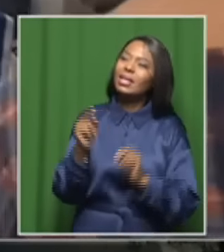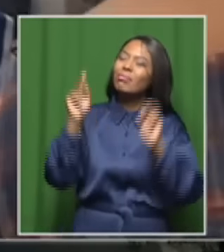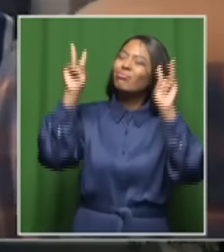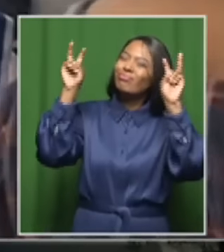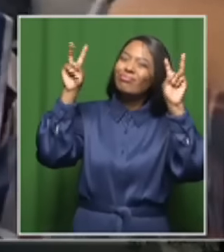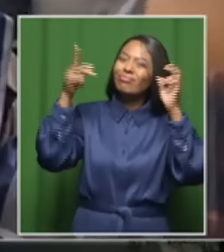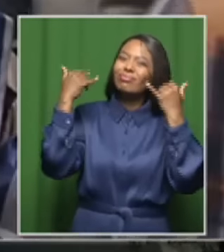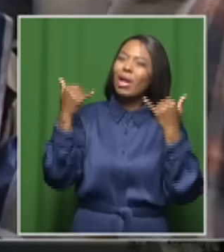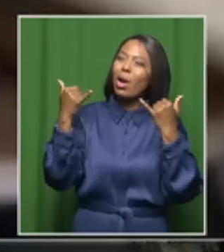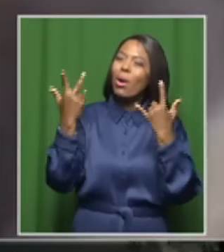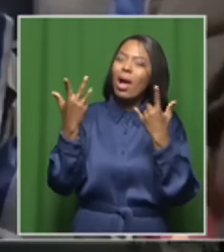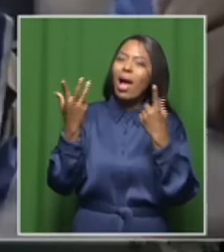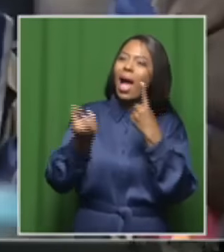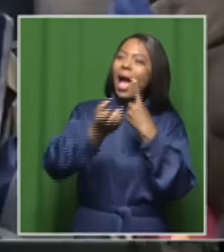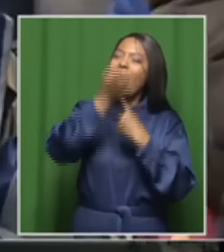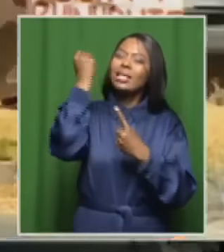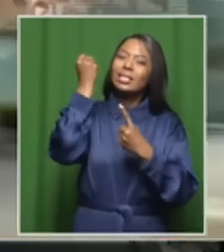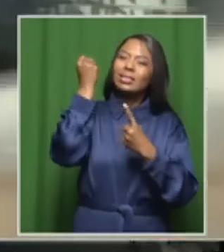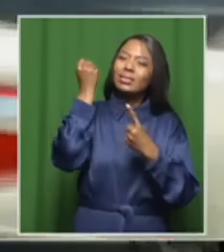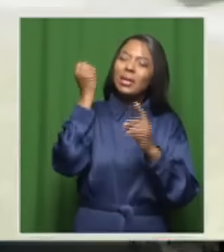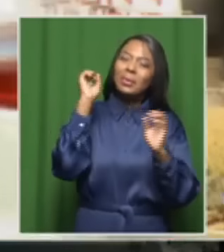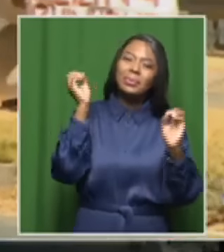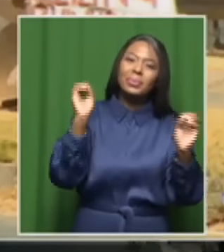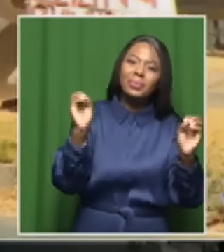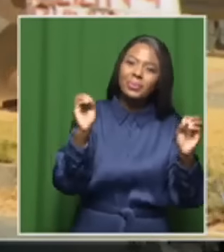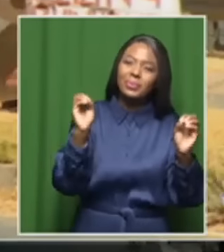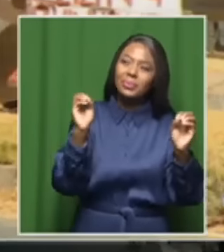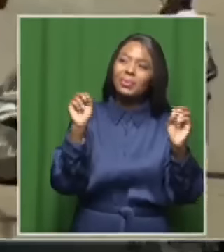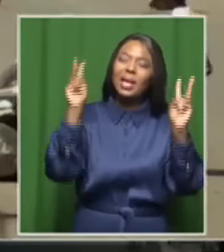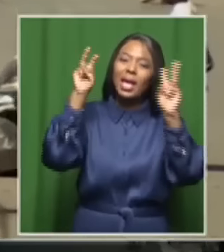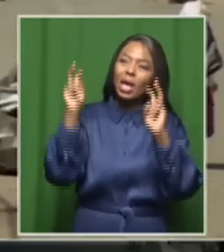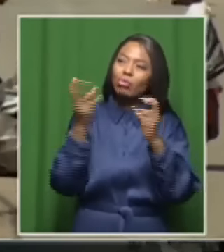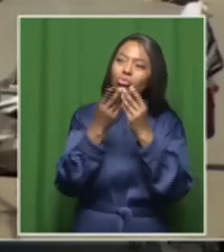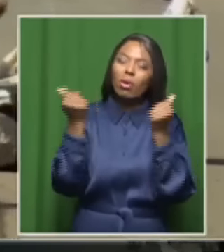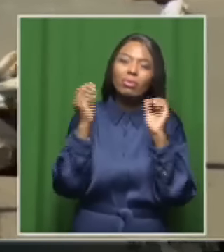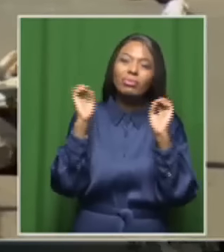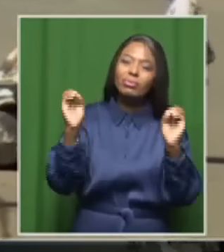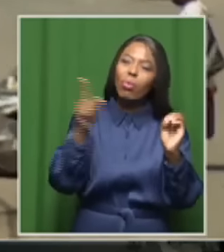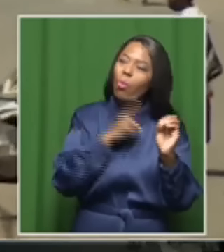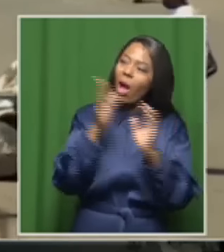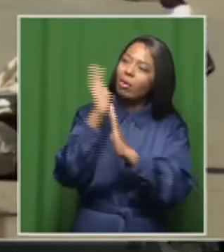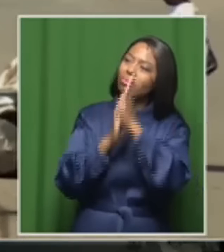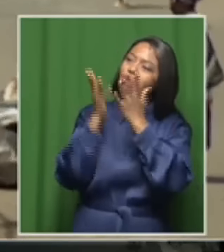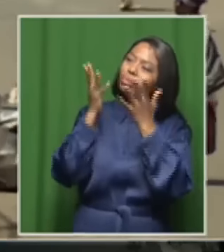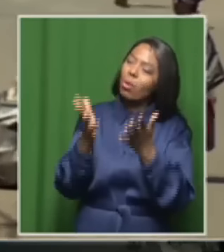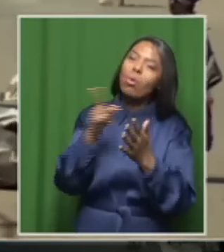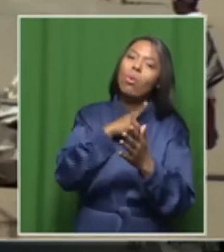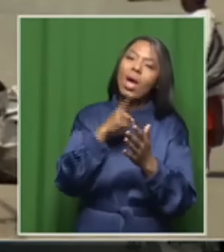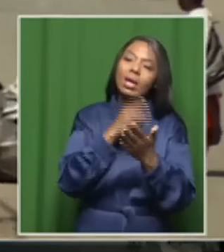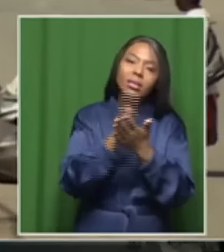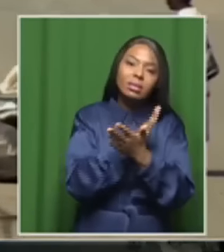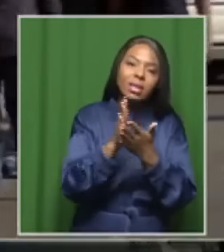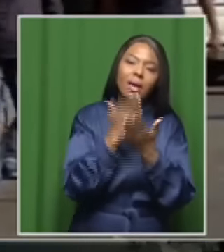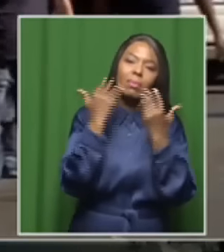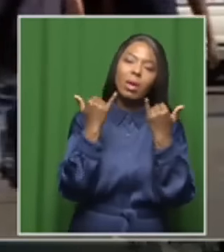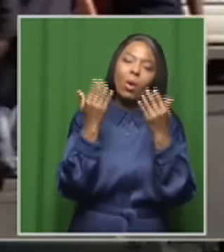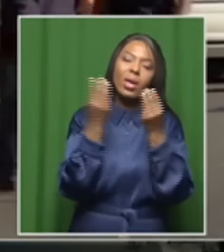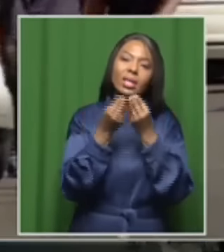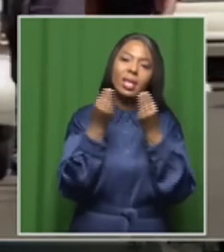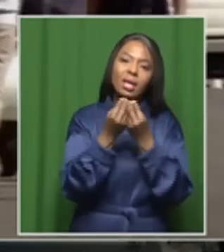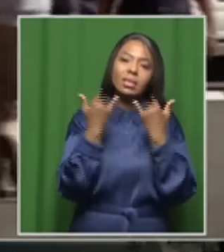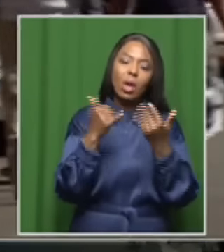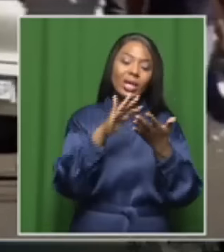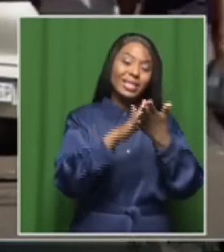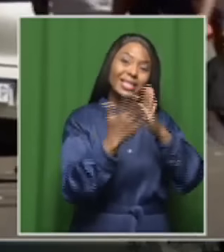are unachievable, why do you say that, given that some of those conditions outlined are things that SASSA